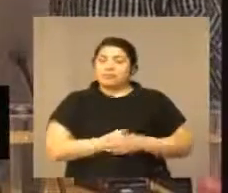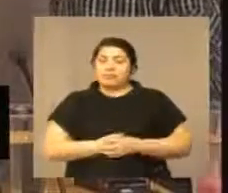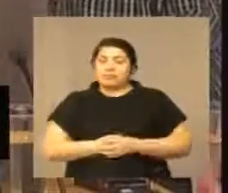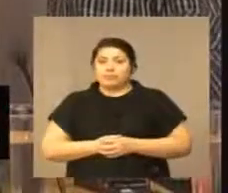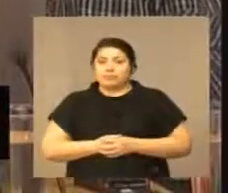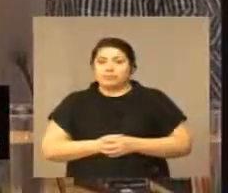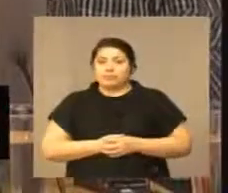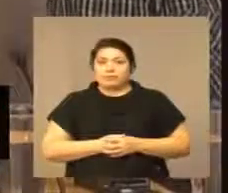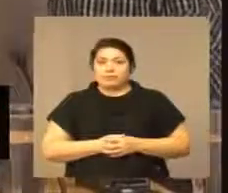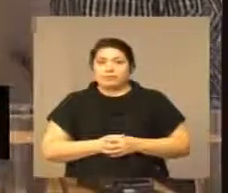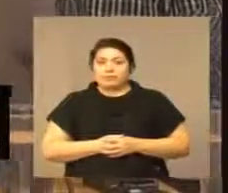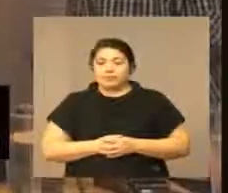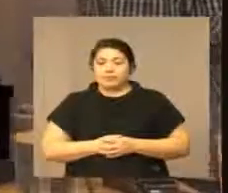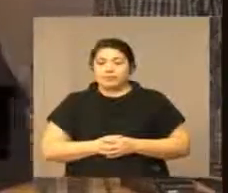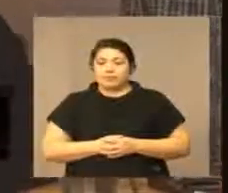Thank you.